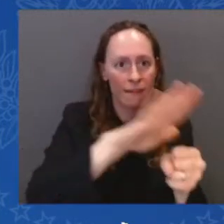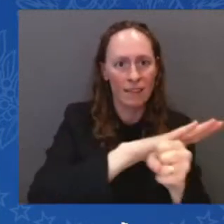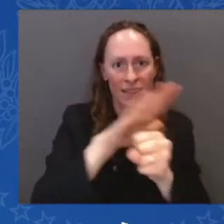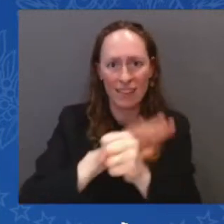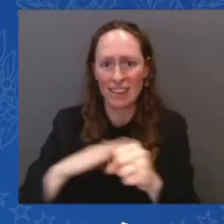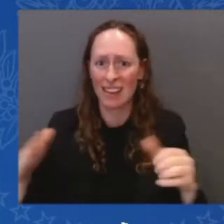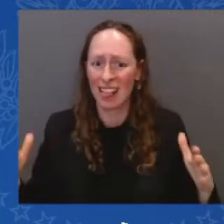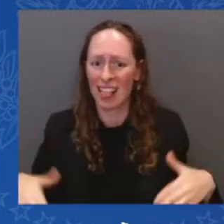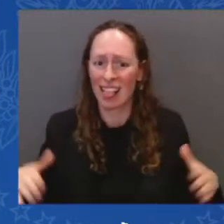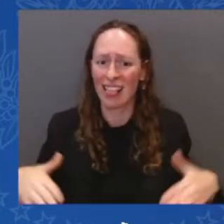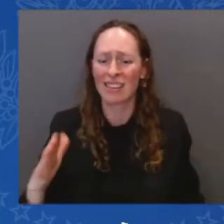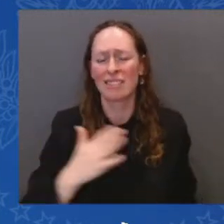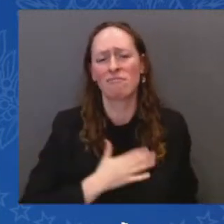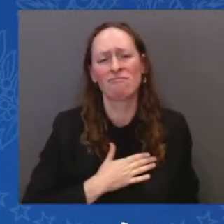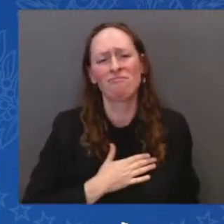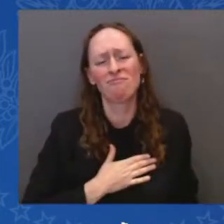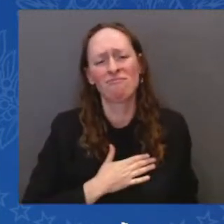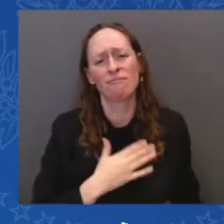military nominees.